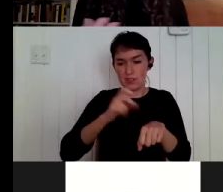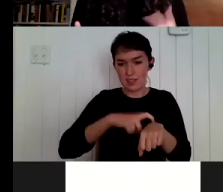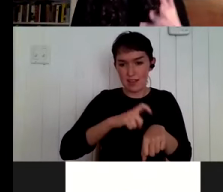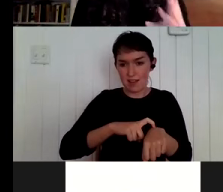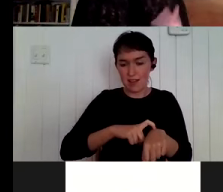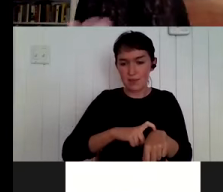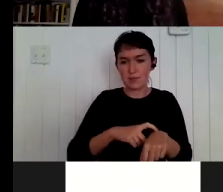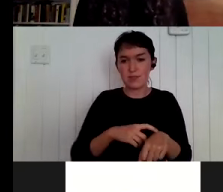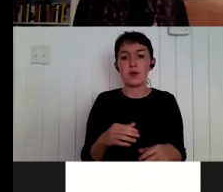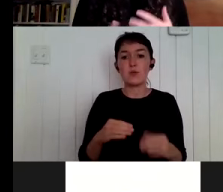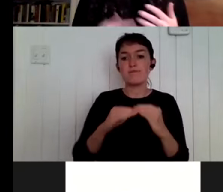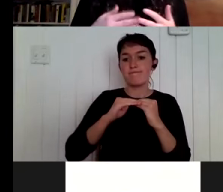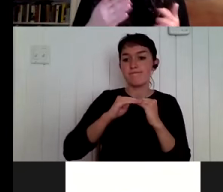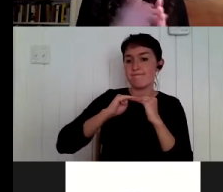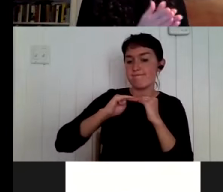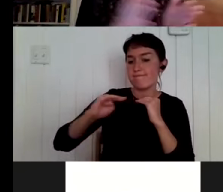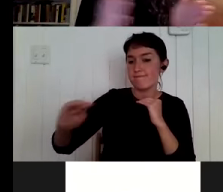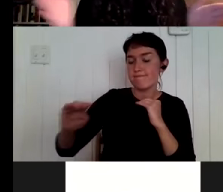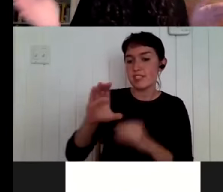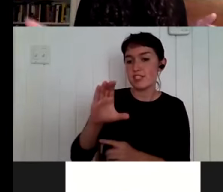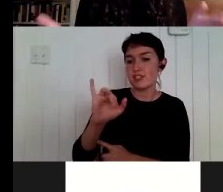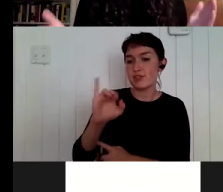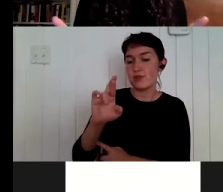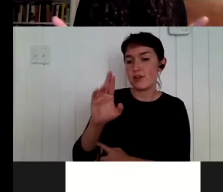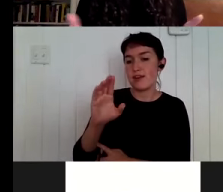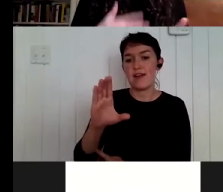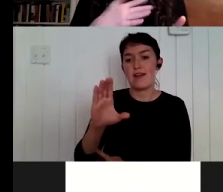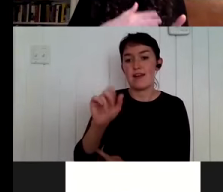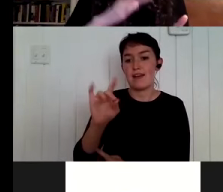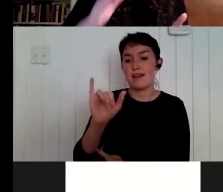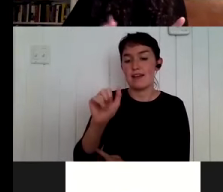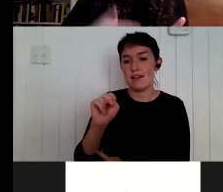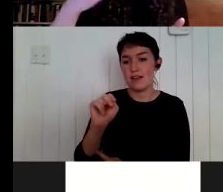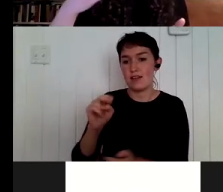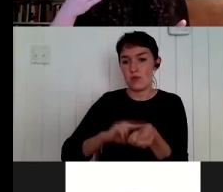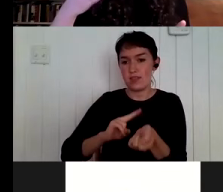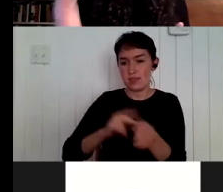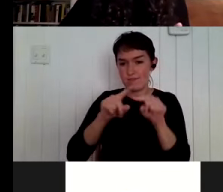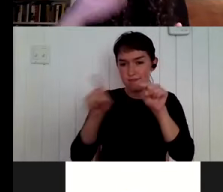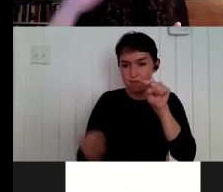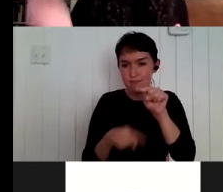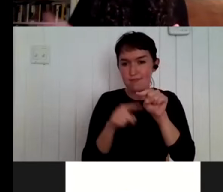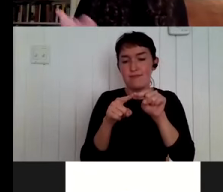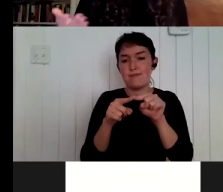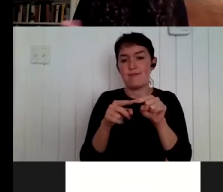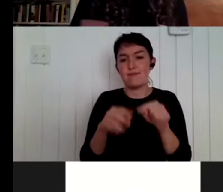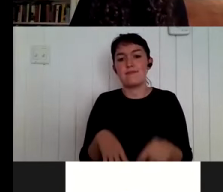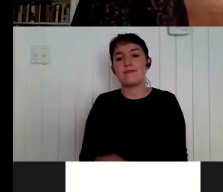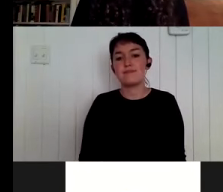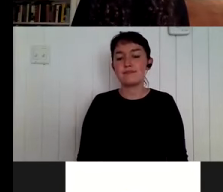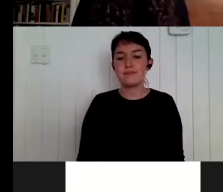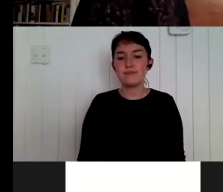telling you about in the very beginning, because this is that 24-hour cycle that helps mitigate your sleepiness, your